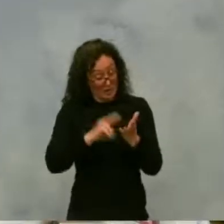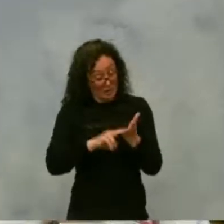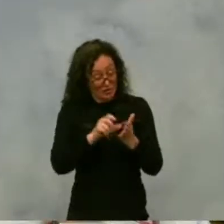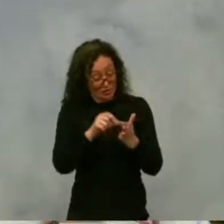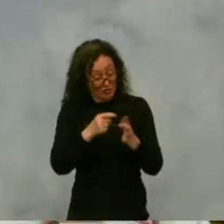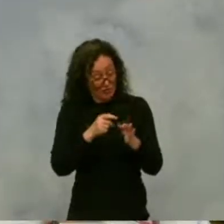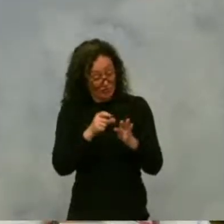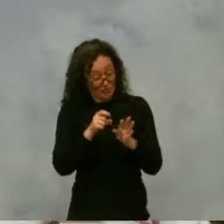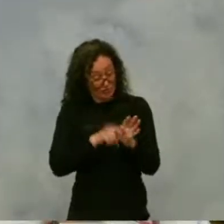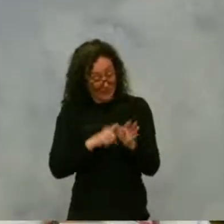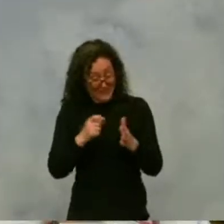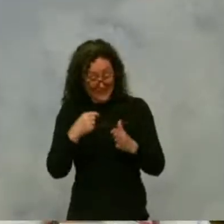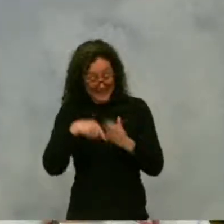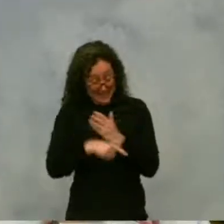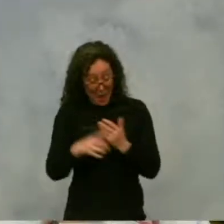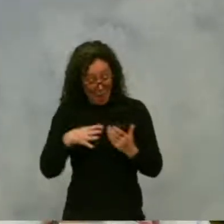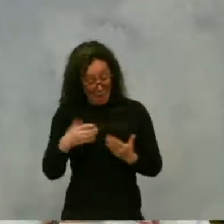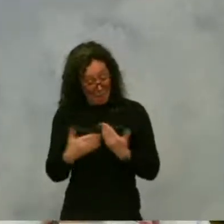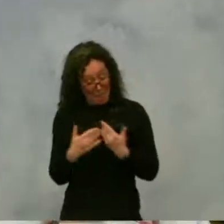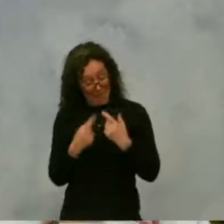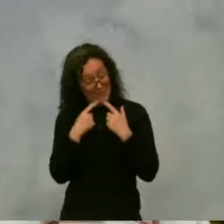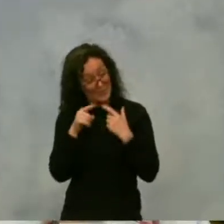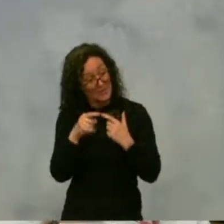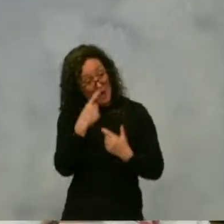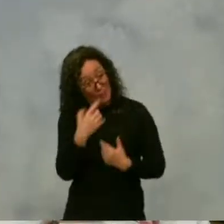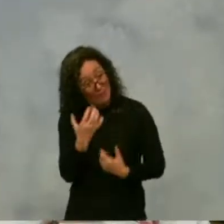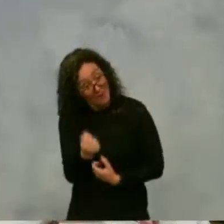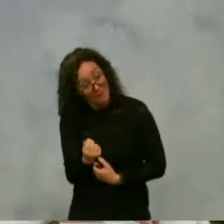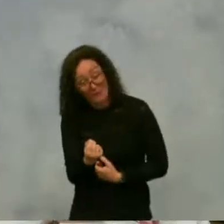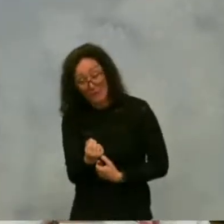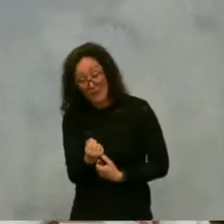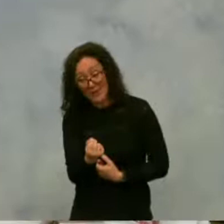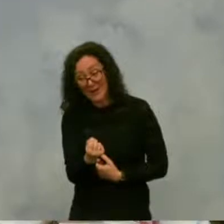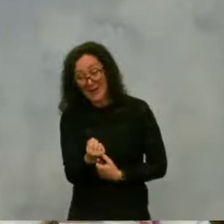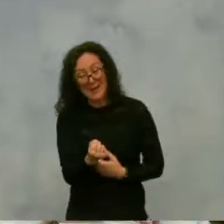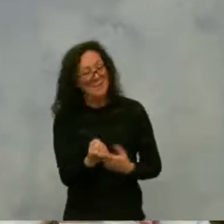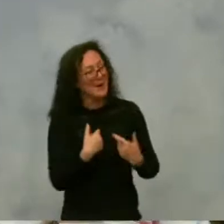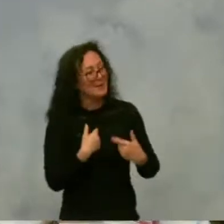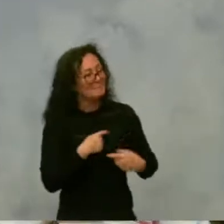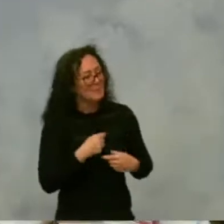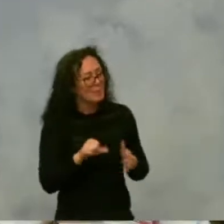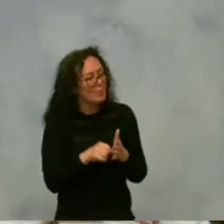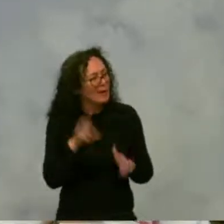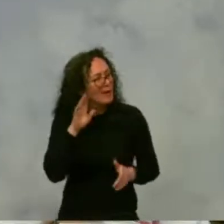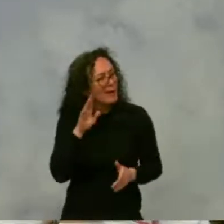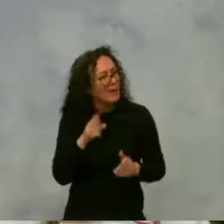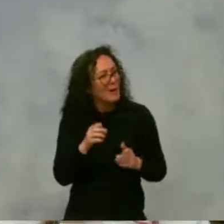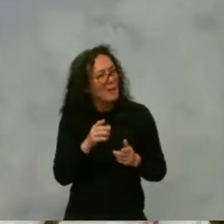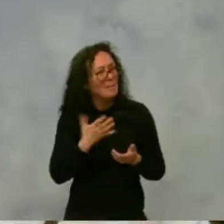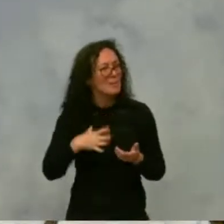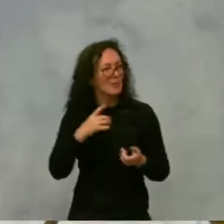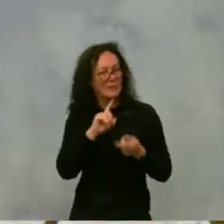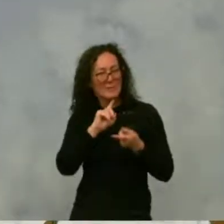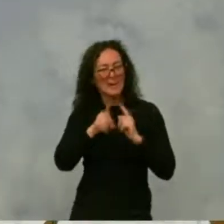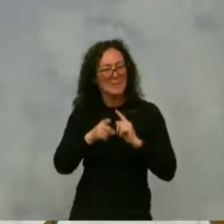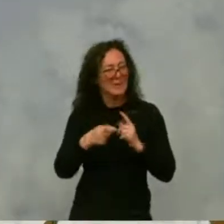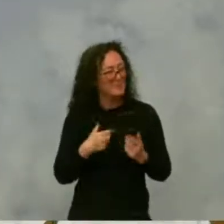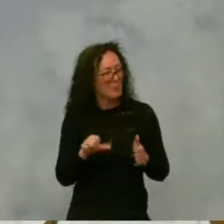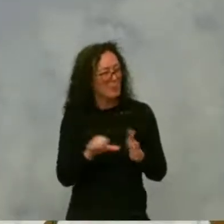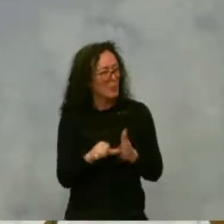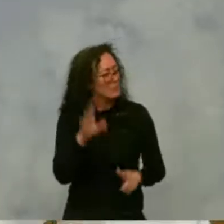And sorry, I couldn't hear one of the previous answers, and it may be that the officer commented on that. Thank